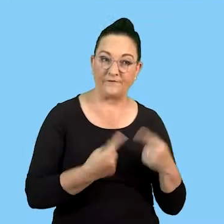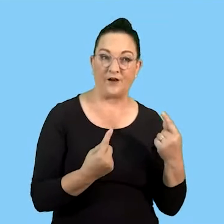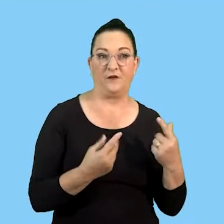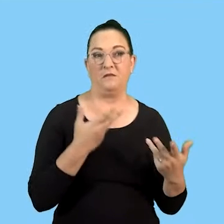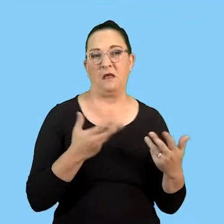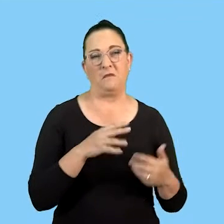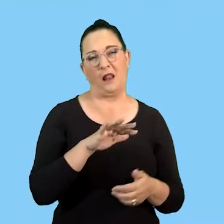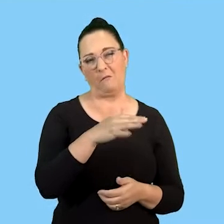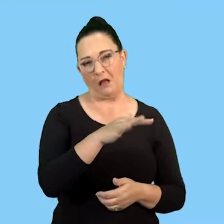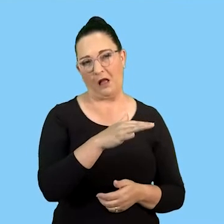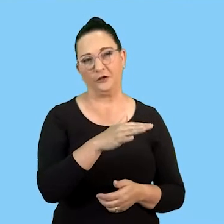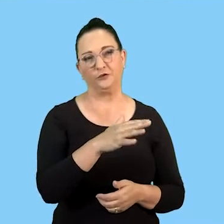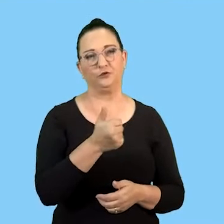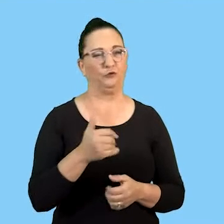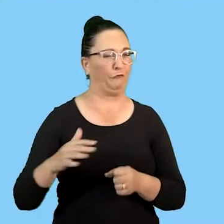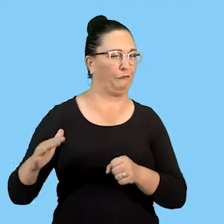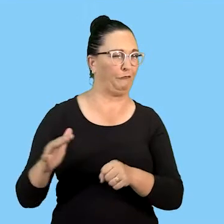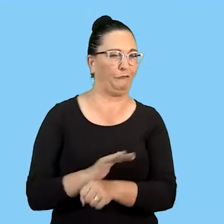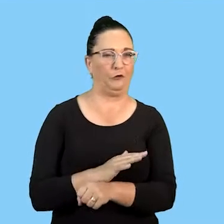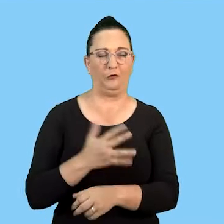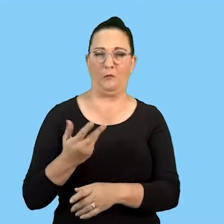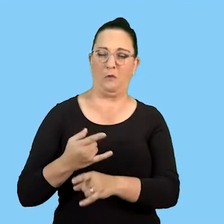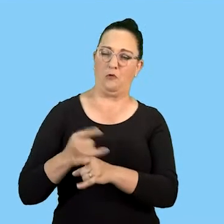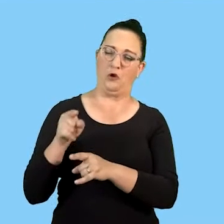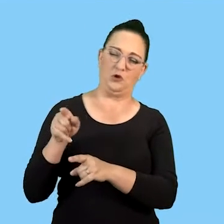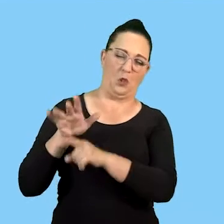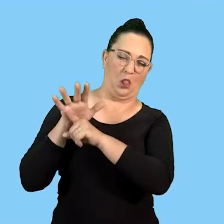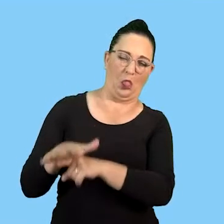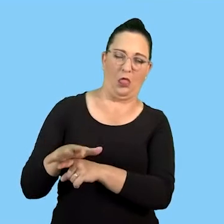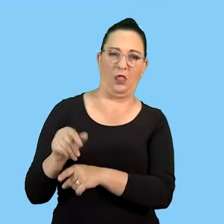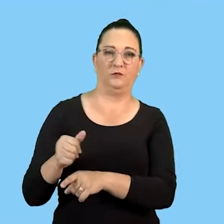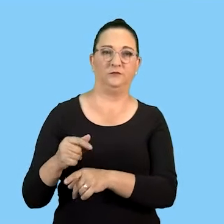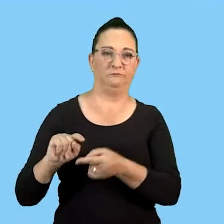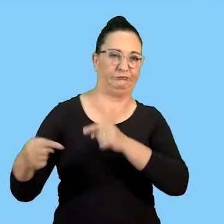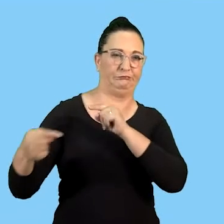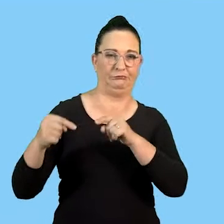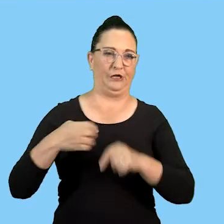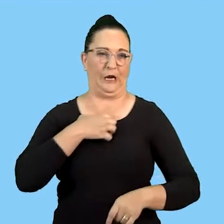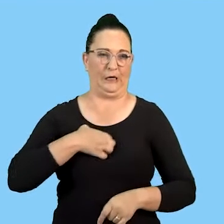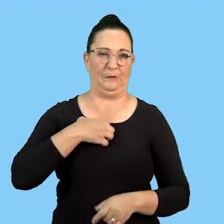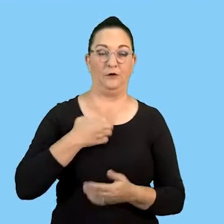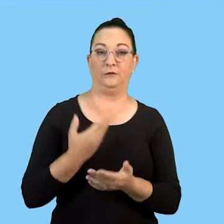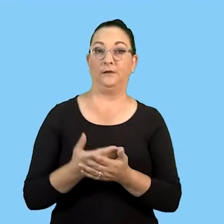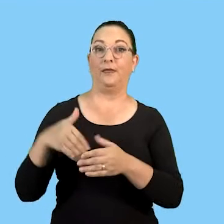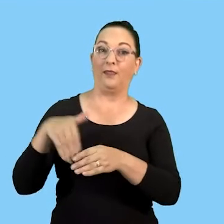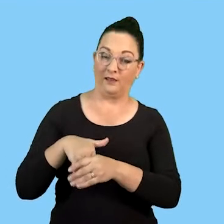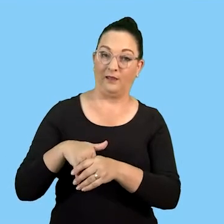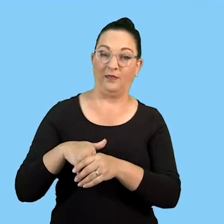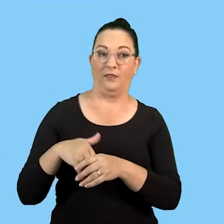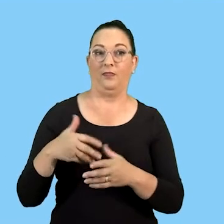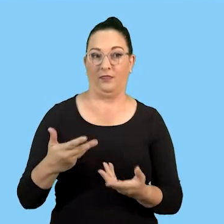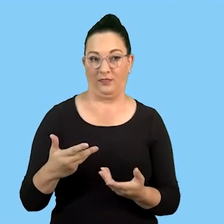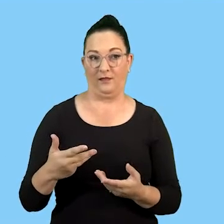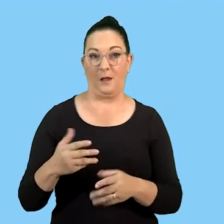difference in opinion to a full-scale win or lose, emotionally charged, confrontational disagreement.